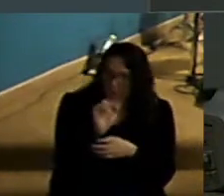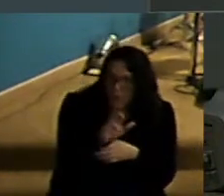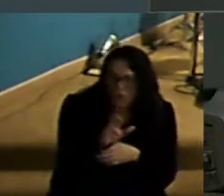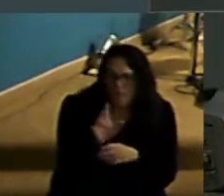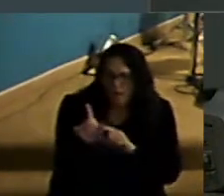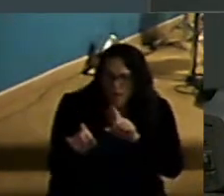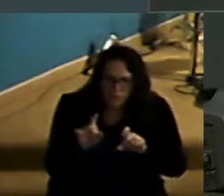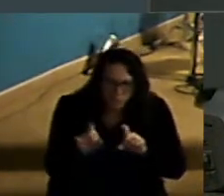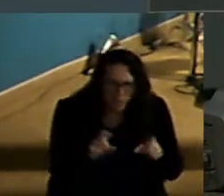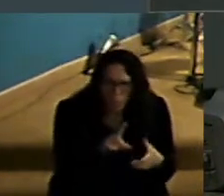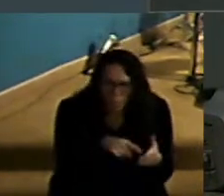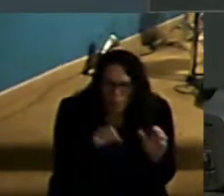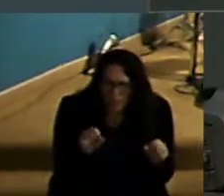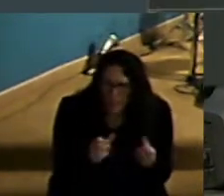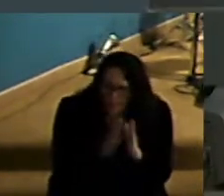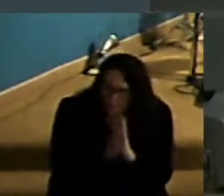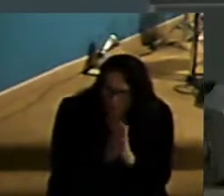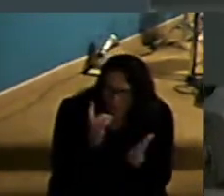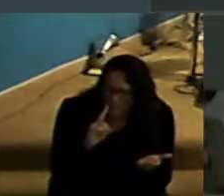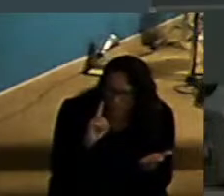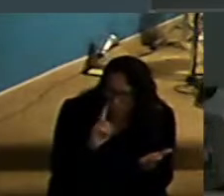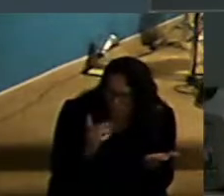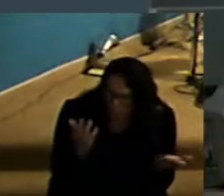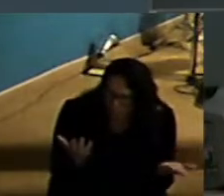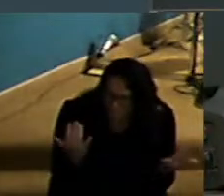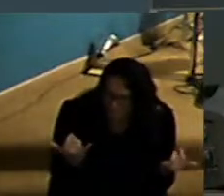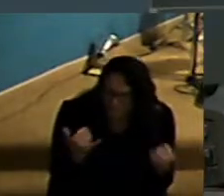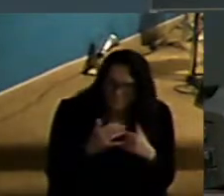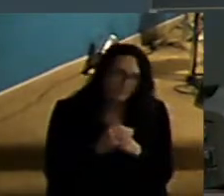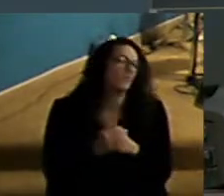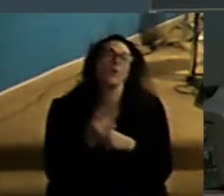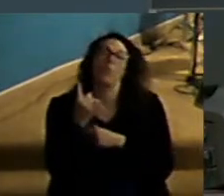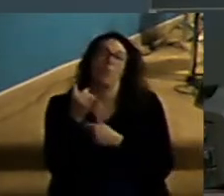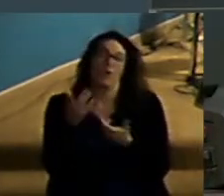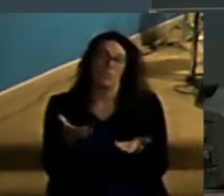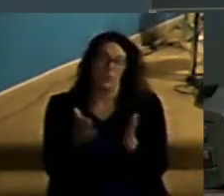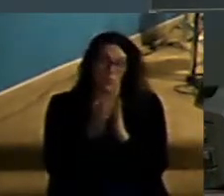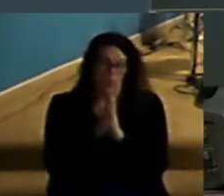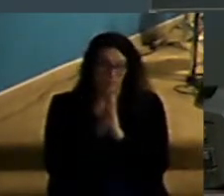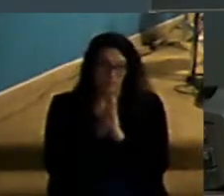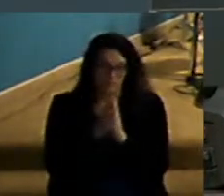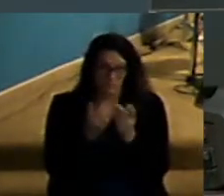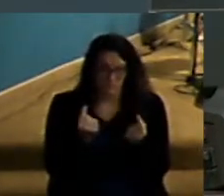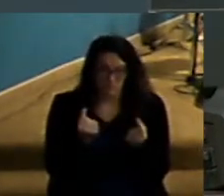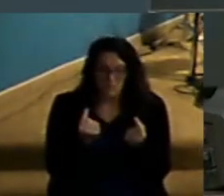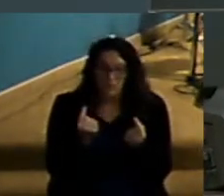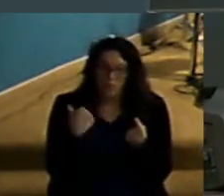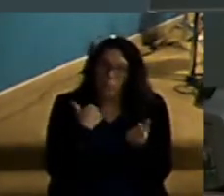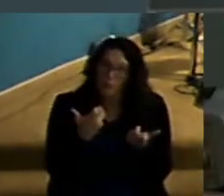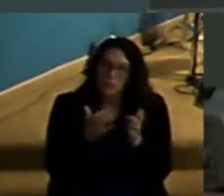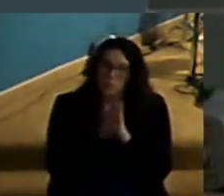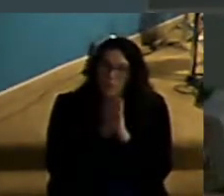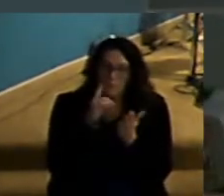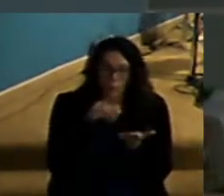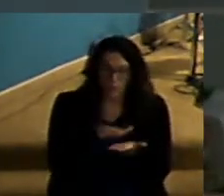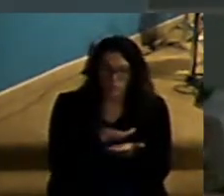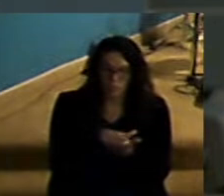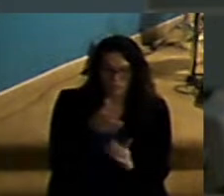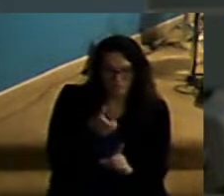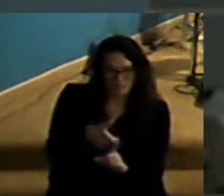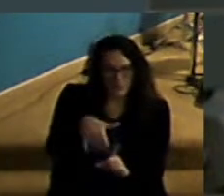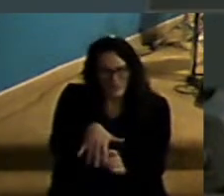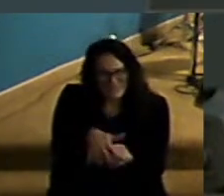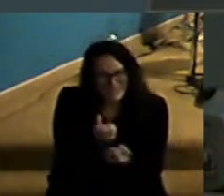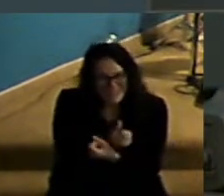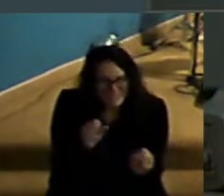pray about in our service today? And one of the requests that I received was, we want to pray for our schools to be a safe